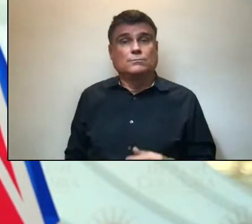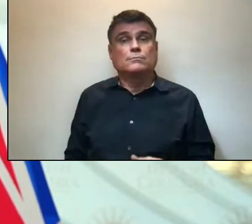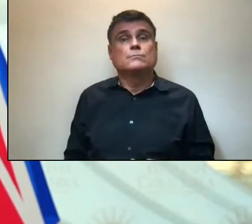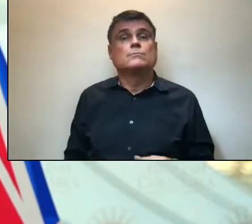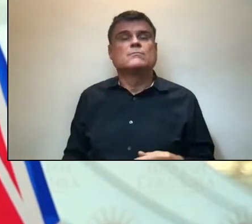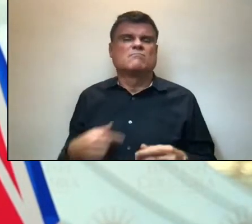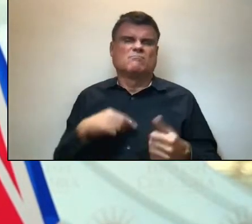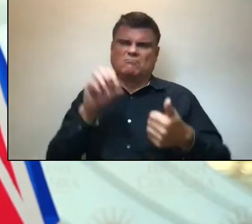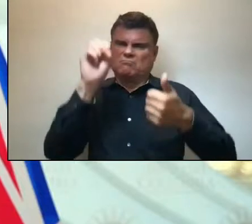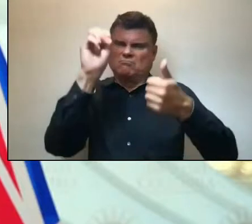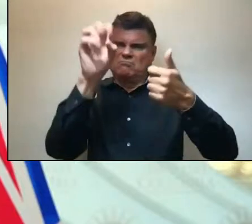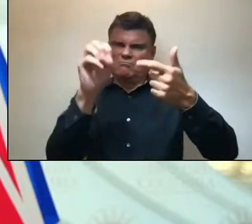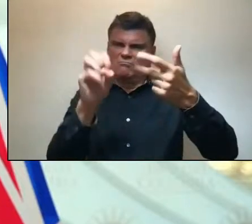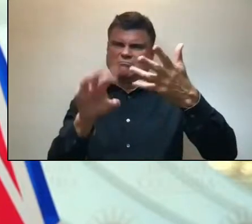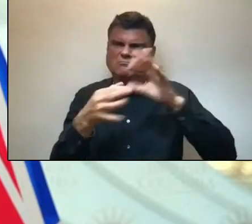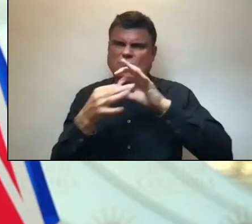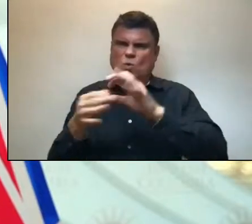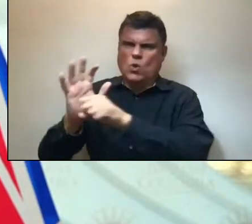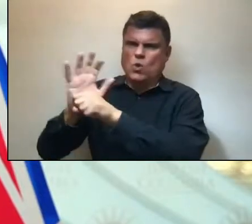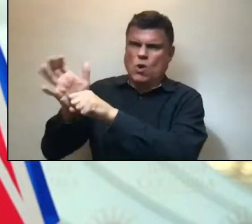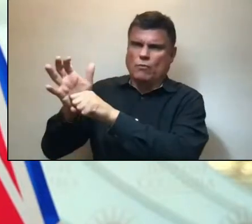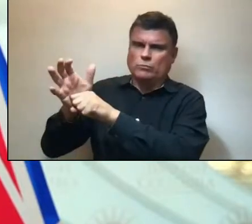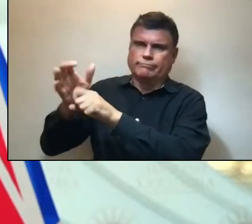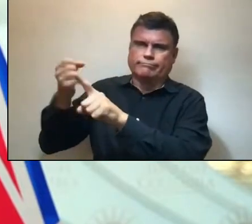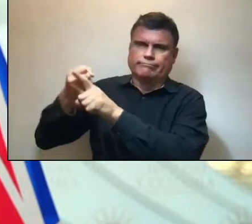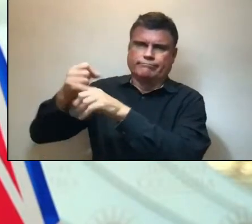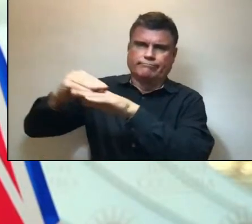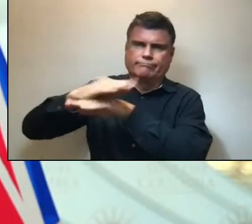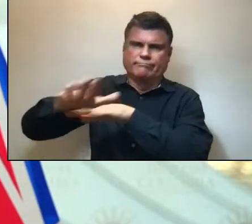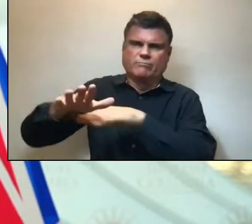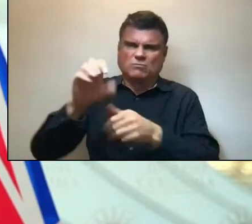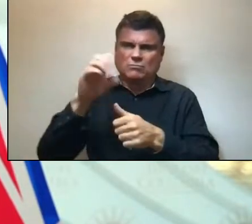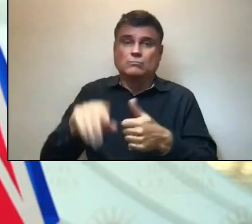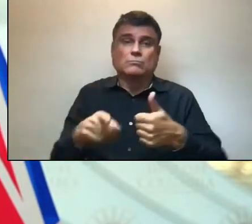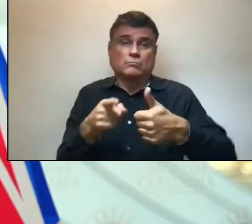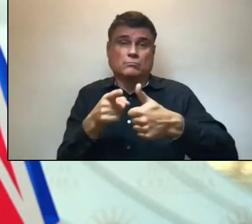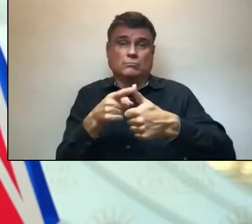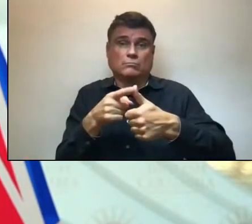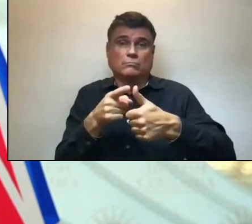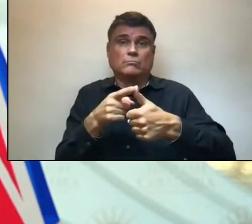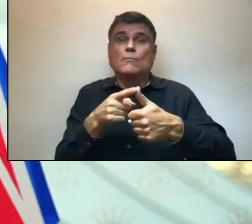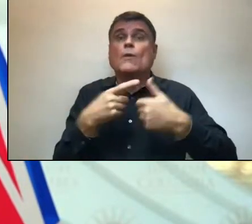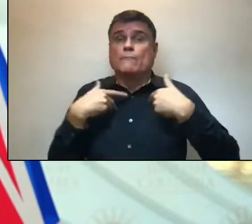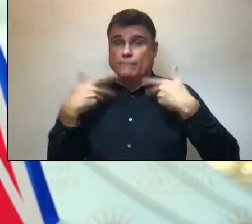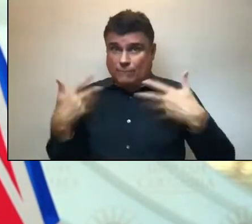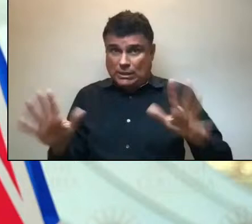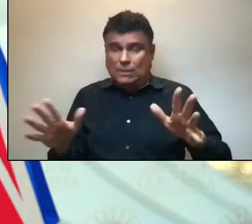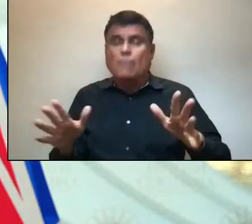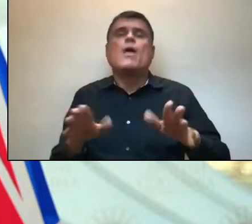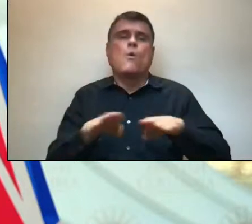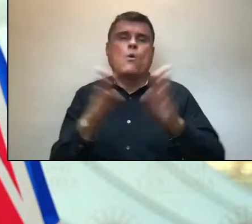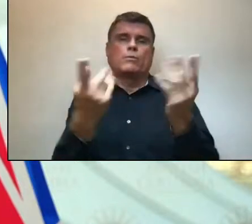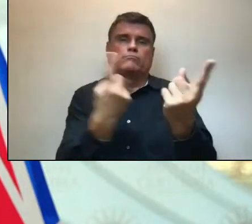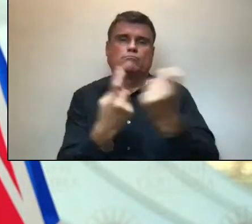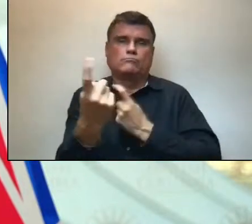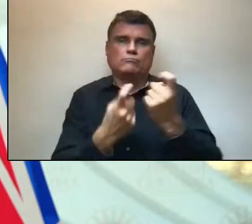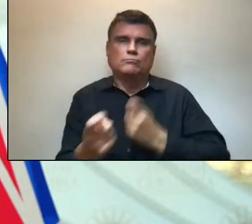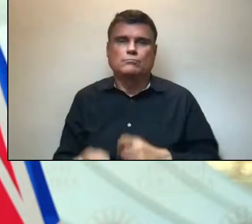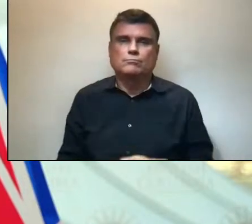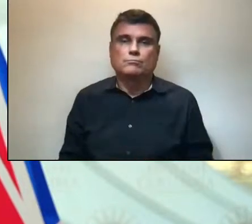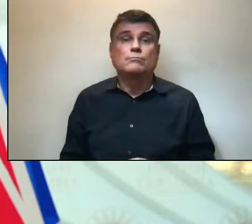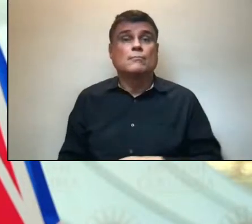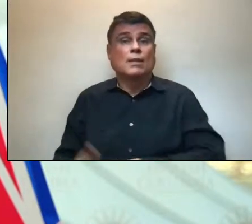COVID-19 pandemic, and then we're happy to take your questions afterwards. Firstly, our vaccination campaign